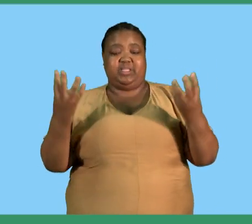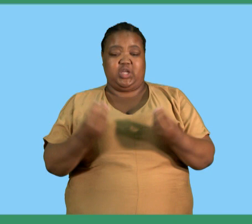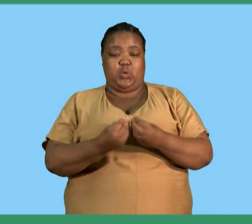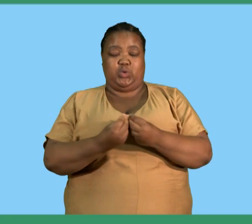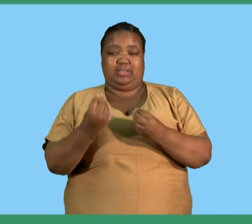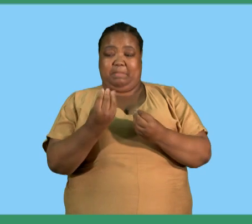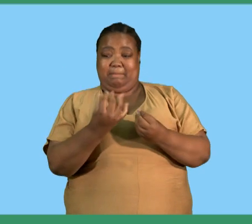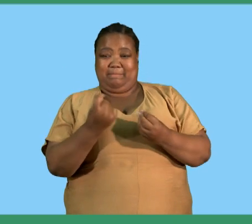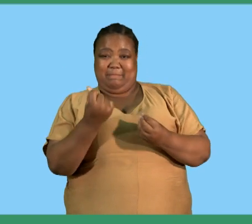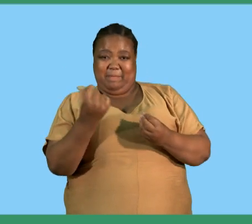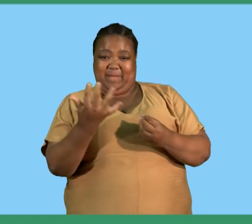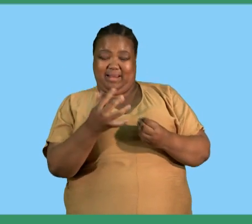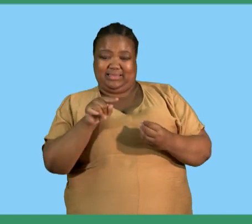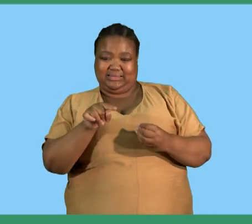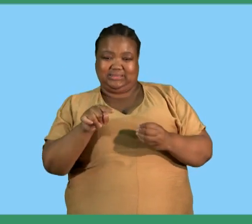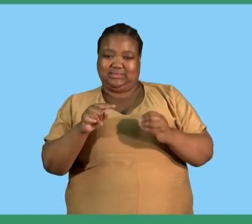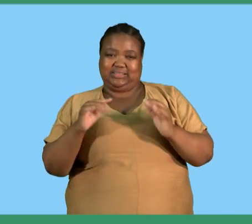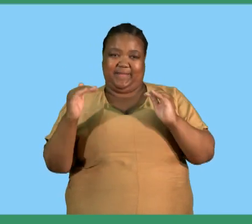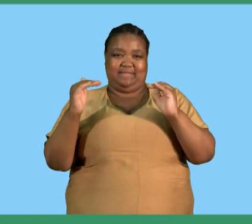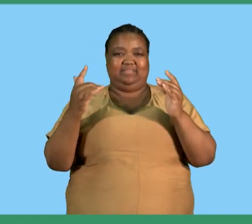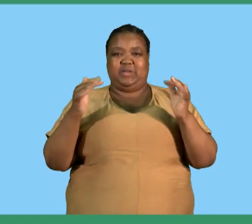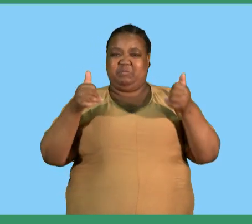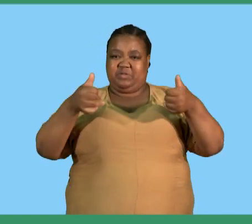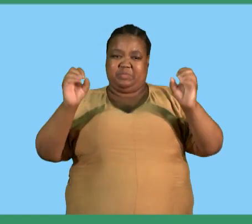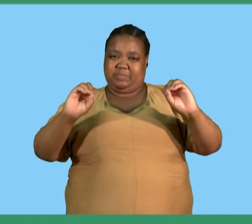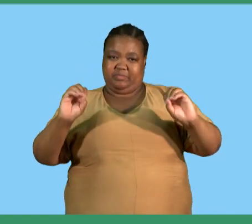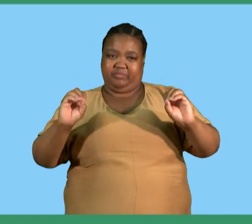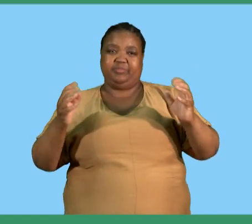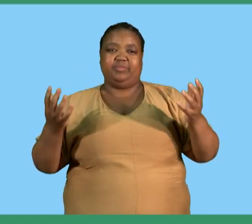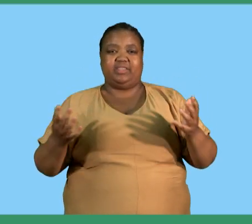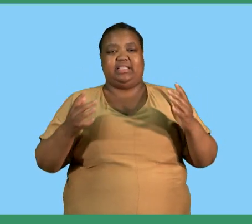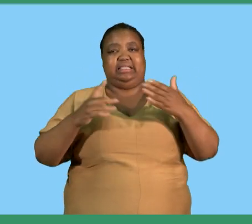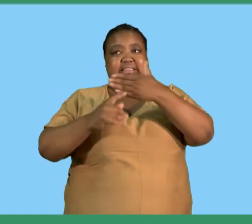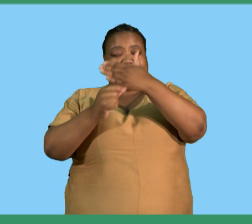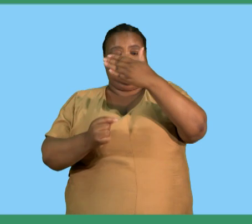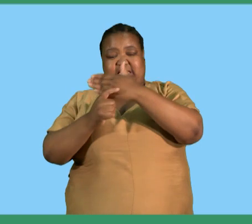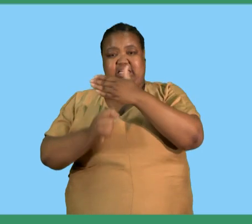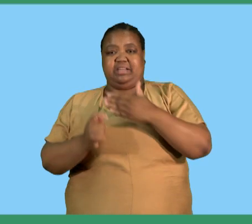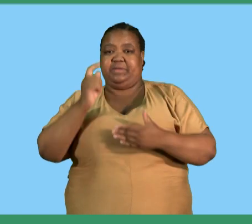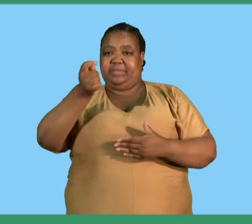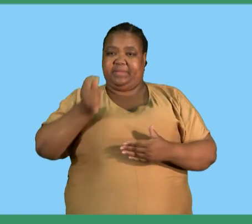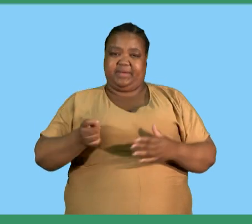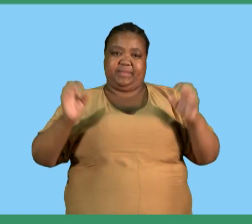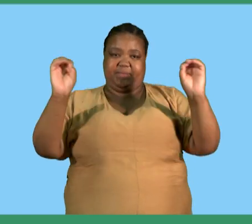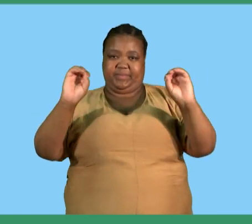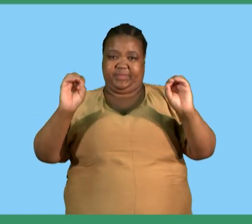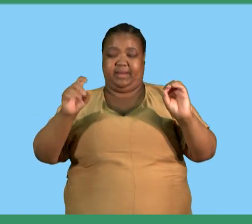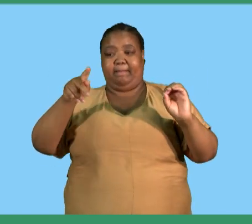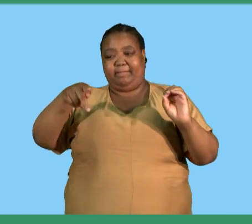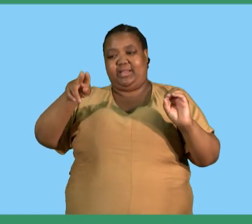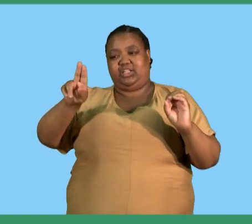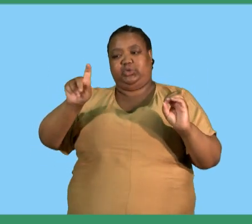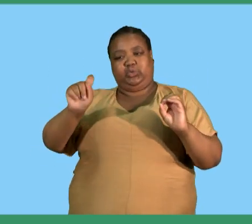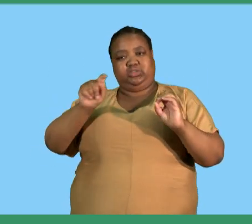or tax evasion. I still say I use PUT to remember this.